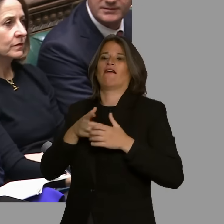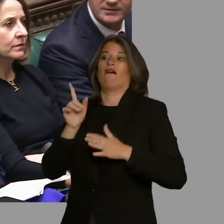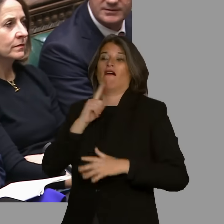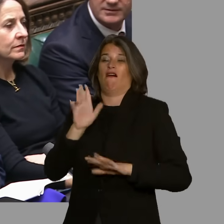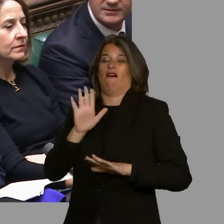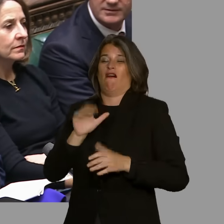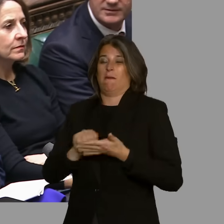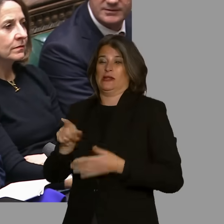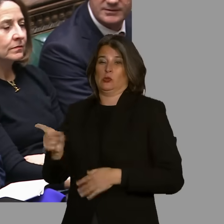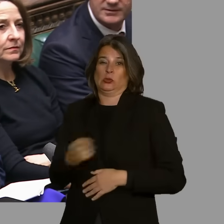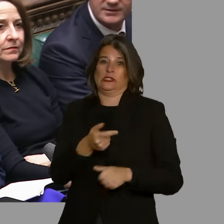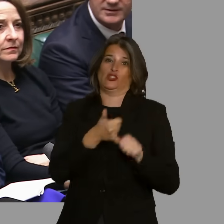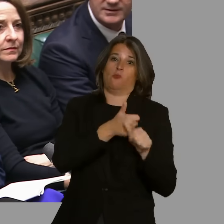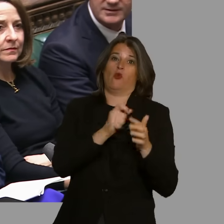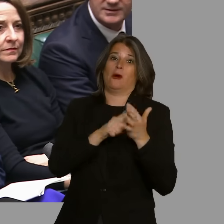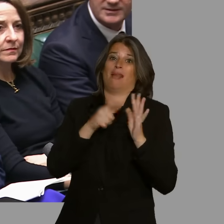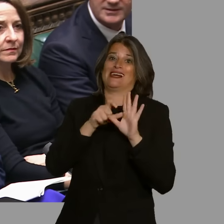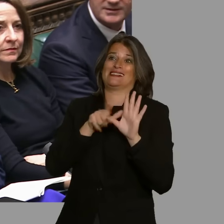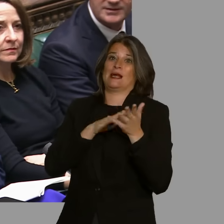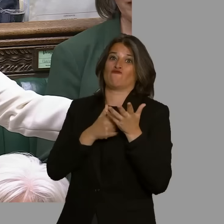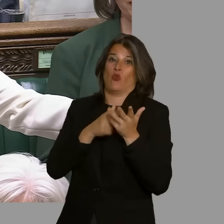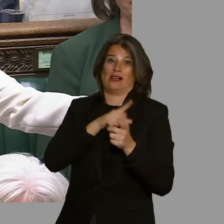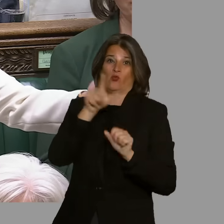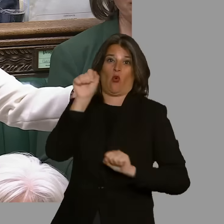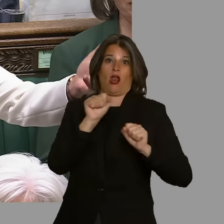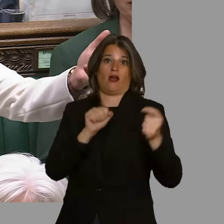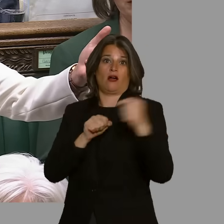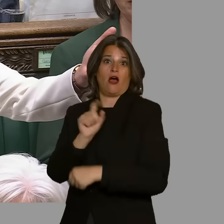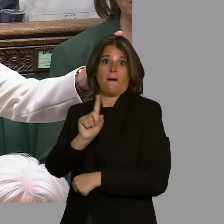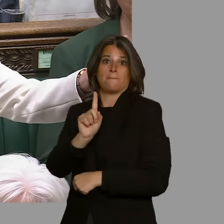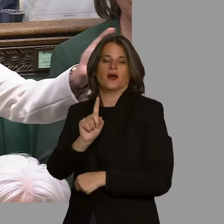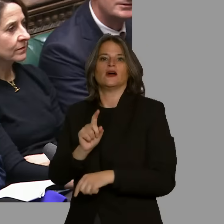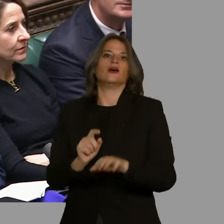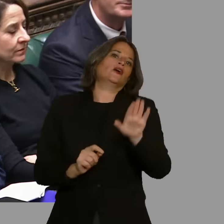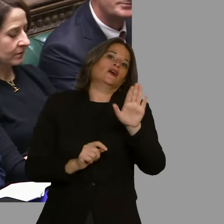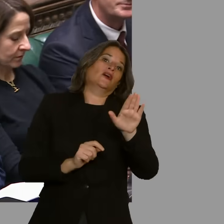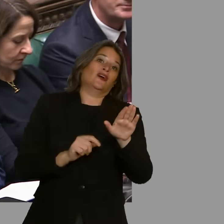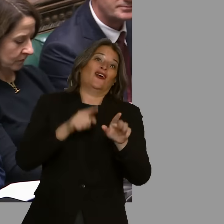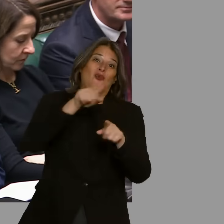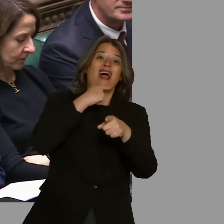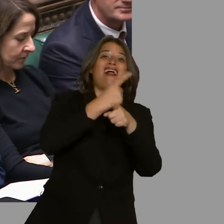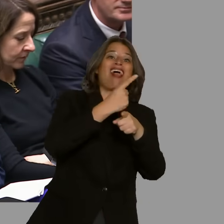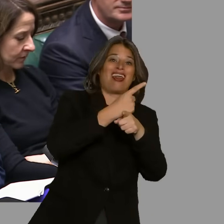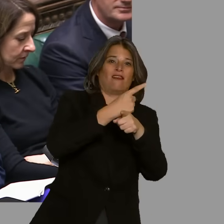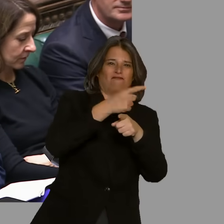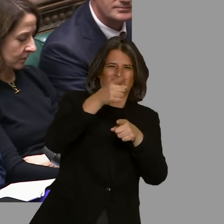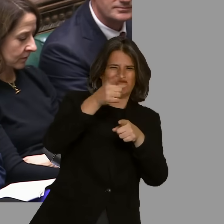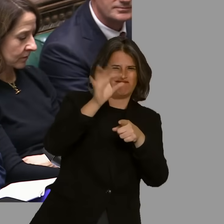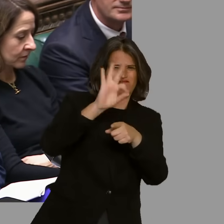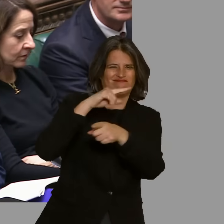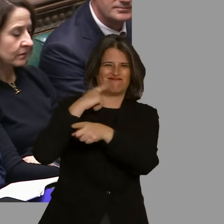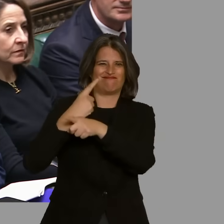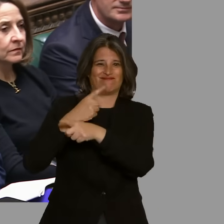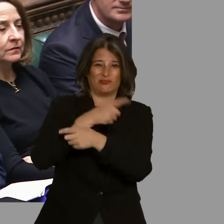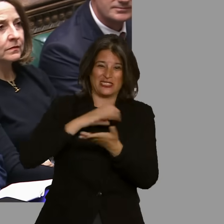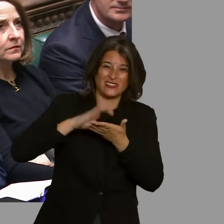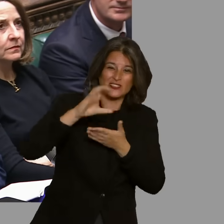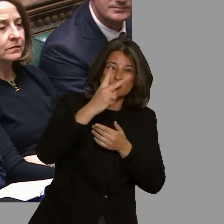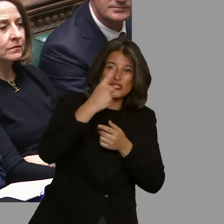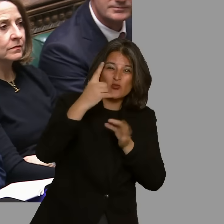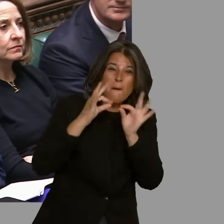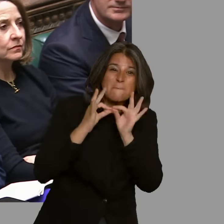do? She voted against it, if you can believe it. I noticed, whilst we're on the question of money, she's accepted figures this week